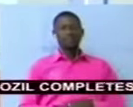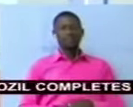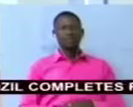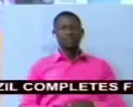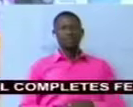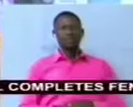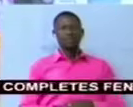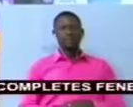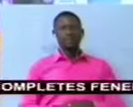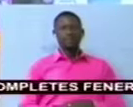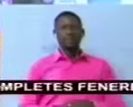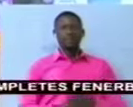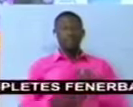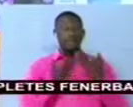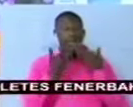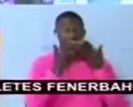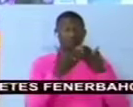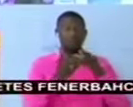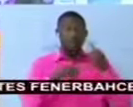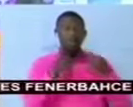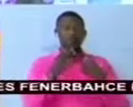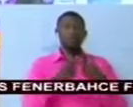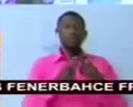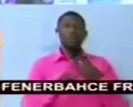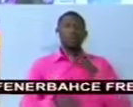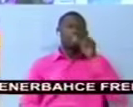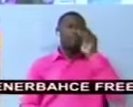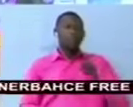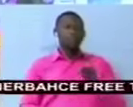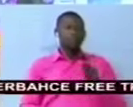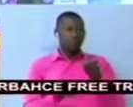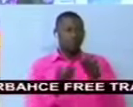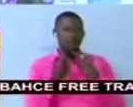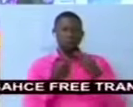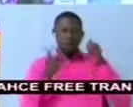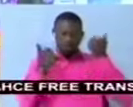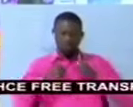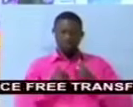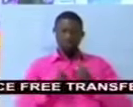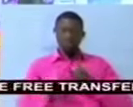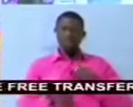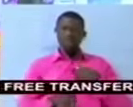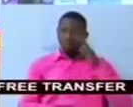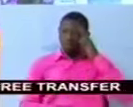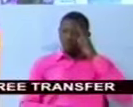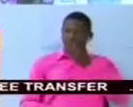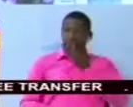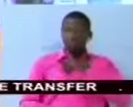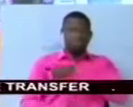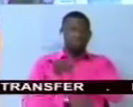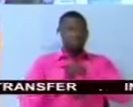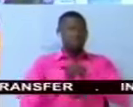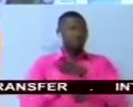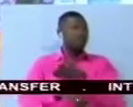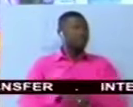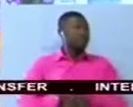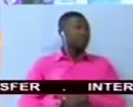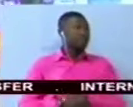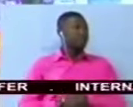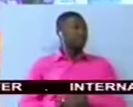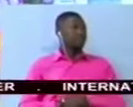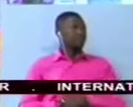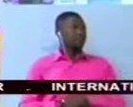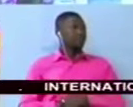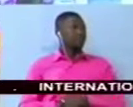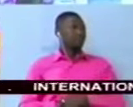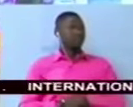The information is about that somebody told me that what happened it was where we live. Mu won mané li ma romba fele de len